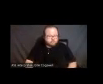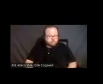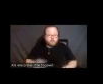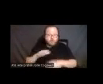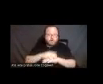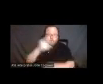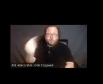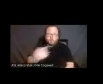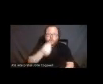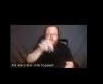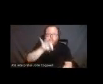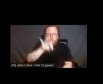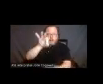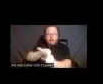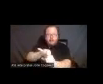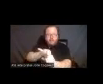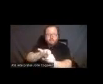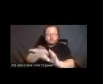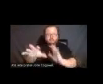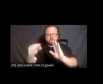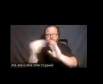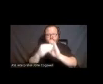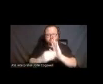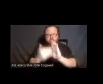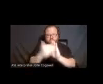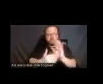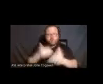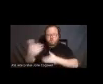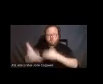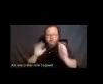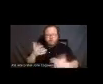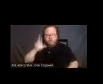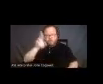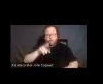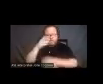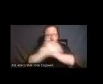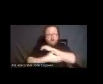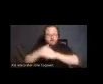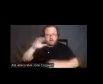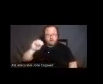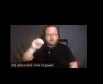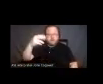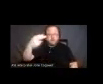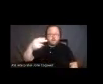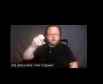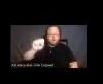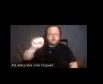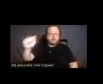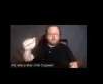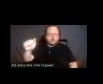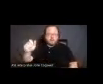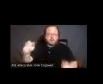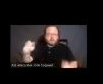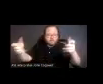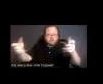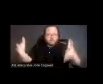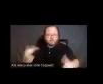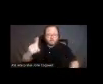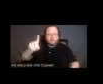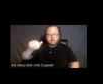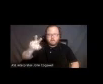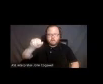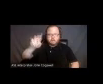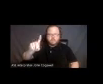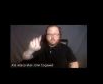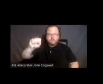Tuesday's election ballot. Please welcome our Riverside County MHSA Administrator, David Shellen.